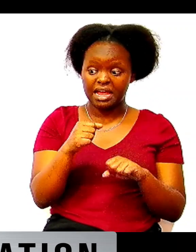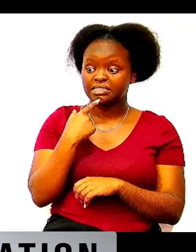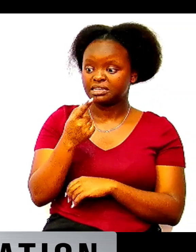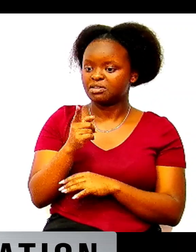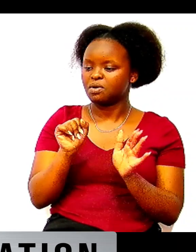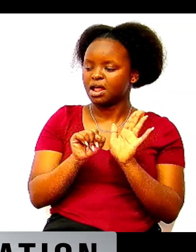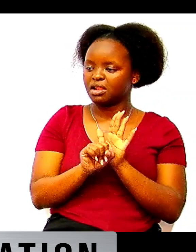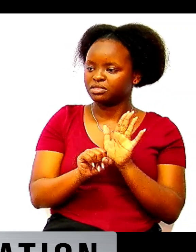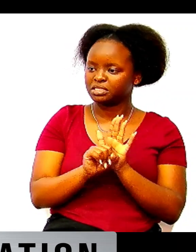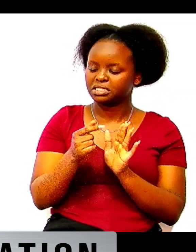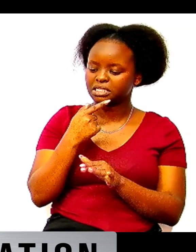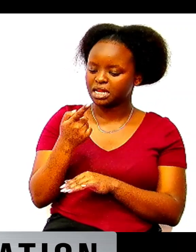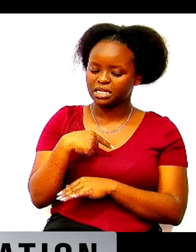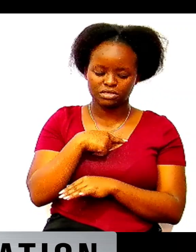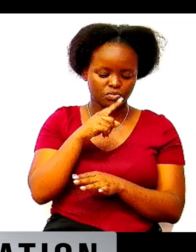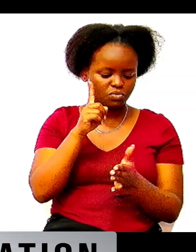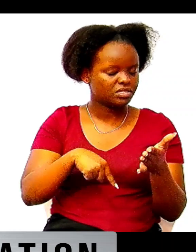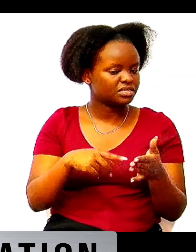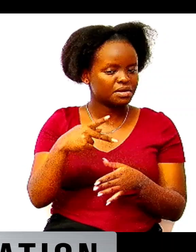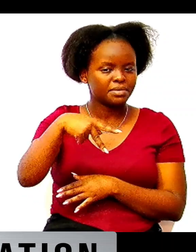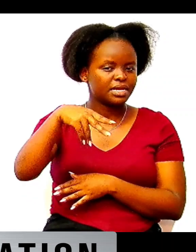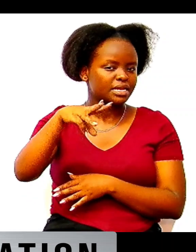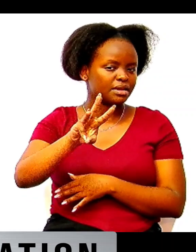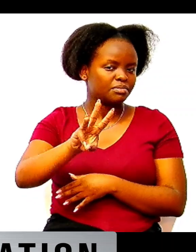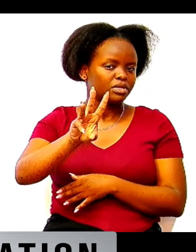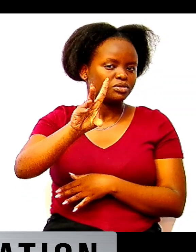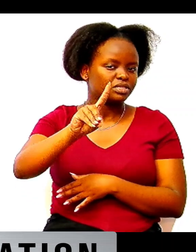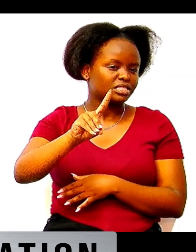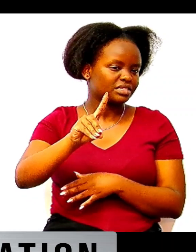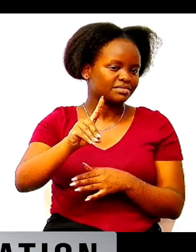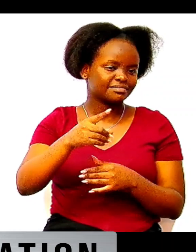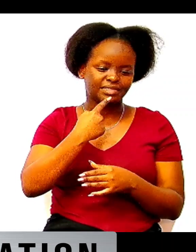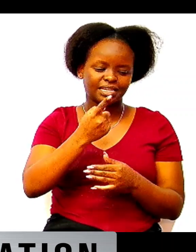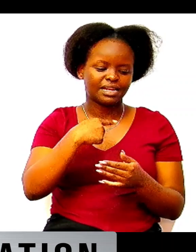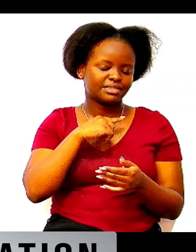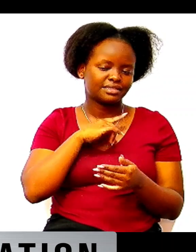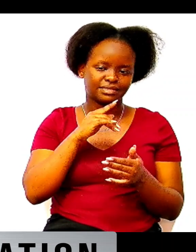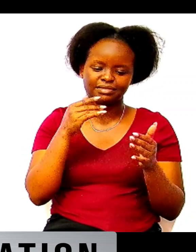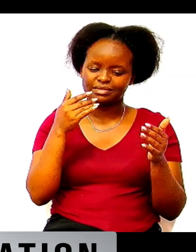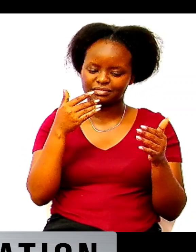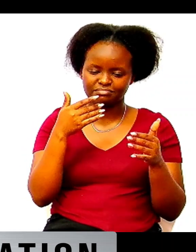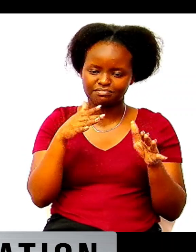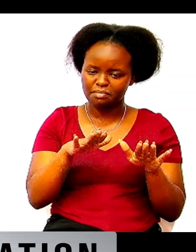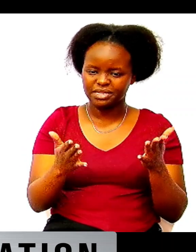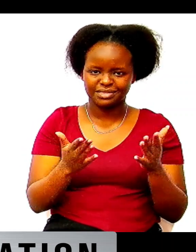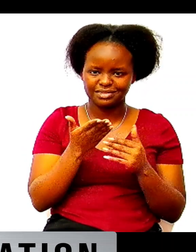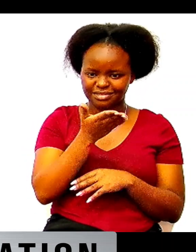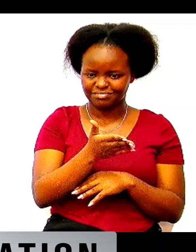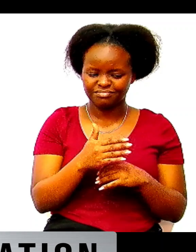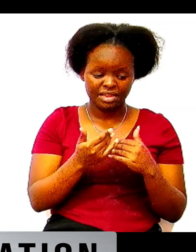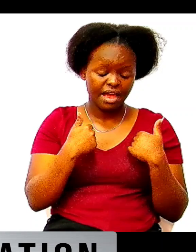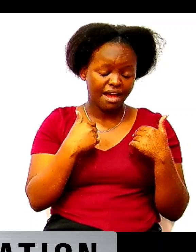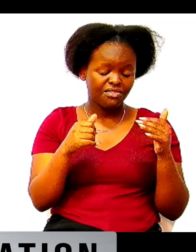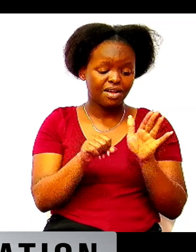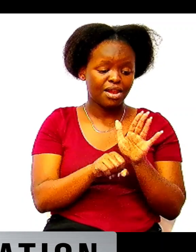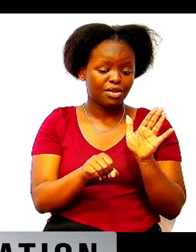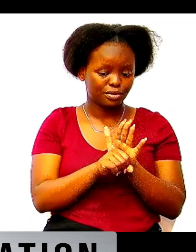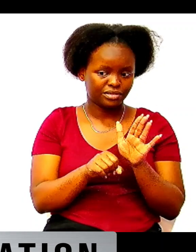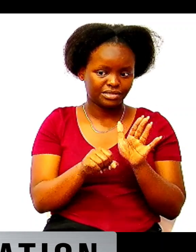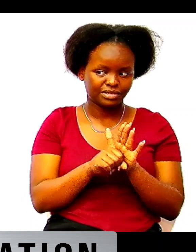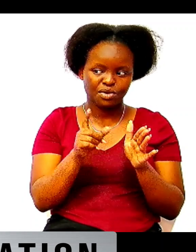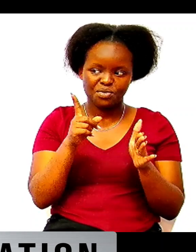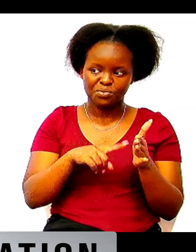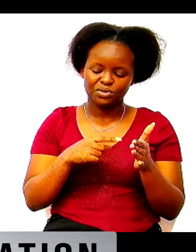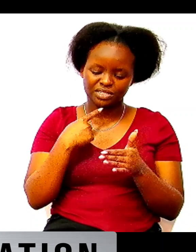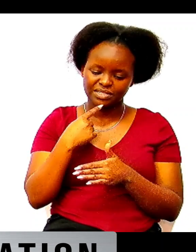tell us what the PWDs are doing in those parties. Yeah, they are facing a lot. In fact, one of the things that we say with the issue of